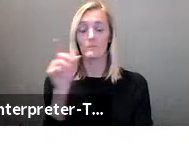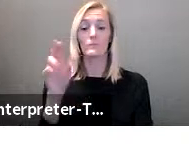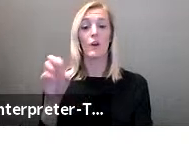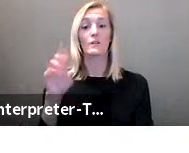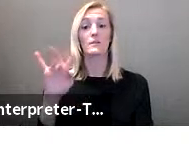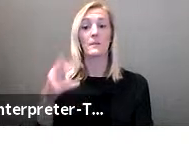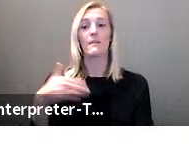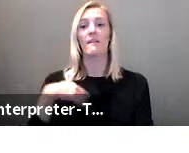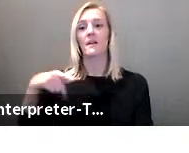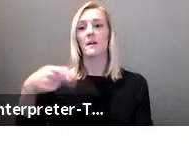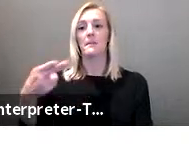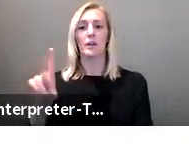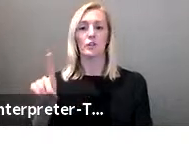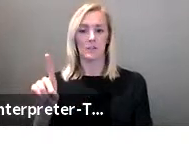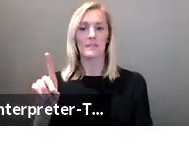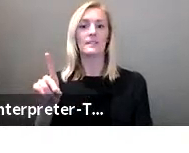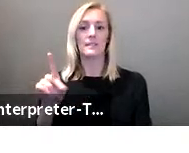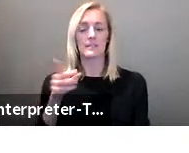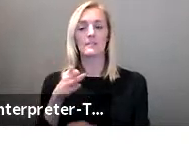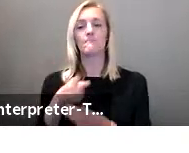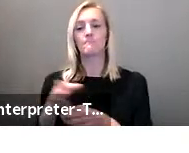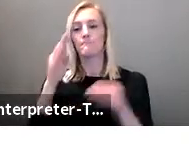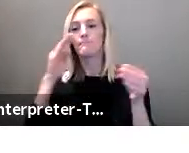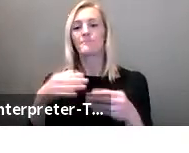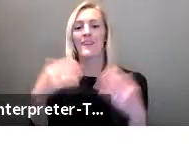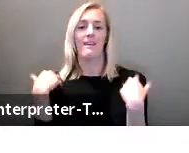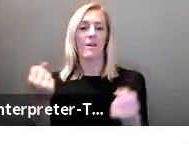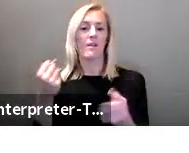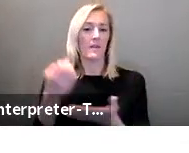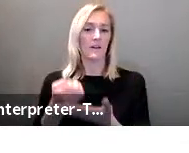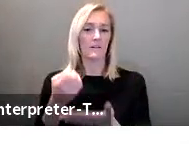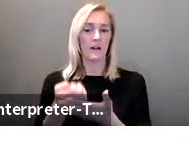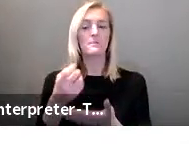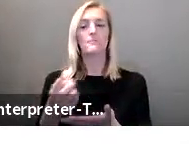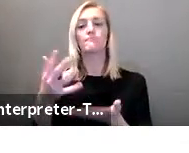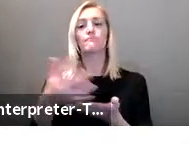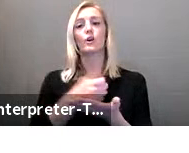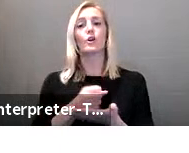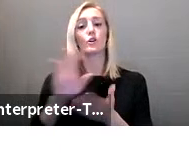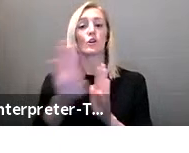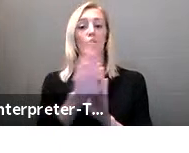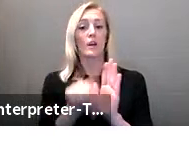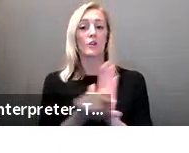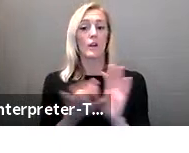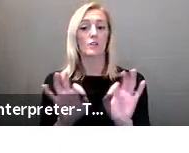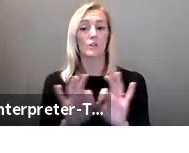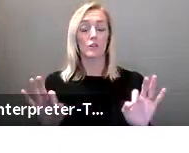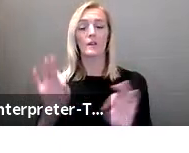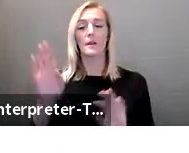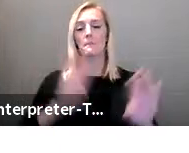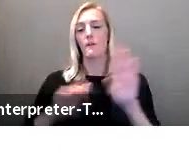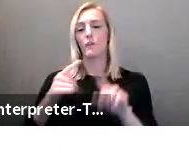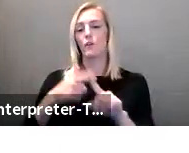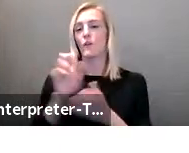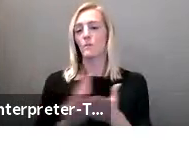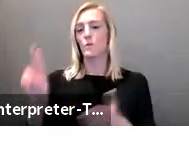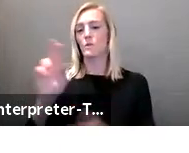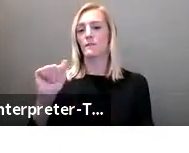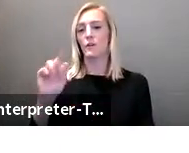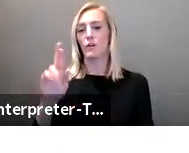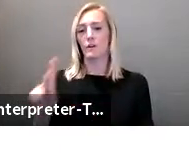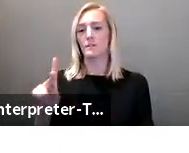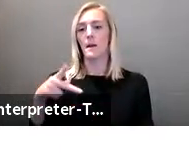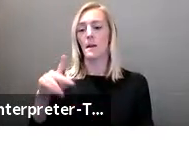and services research with a concentration in health economics, and she earned her undergraduate degree in biology from the University of Arkansas at